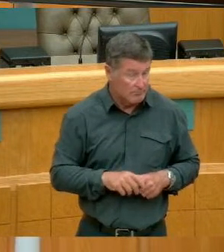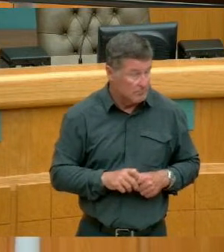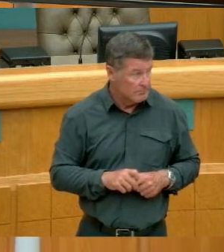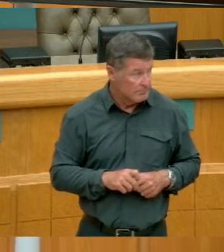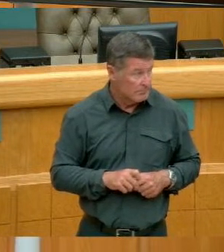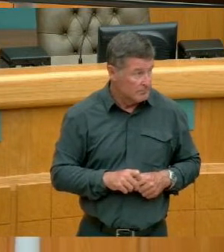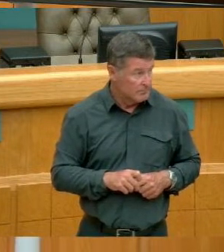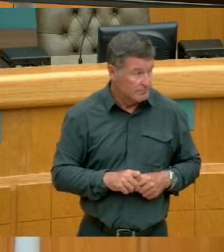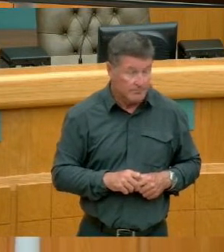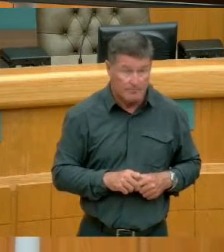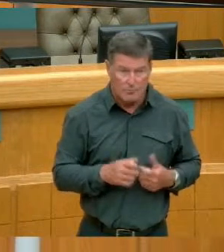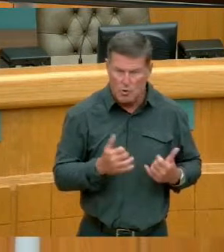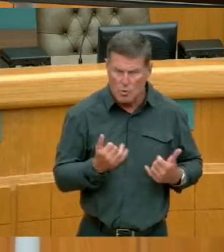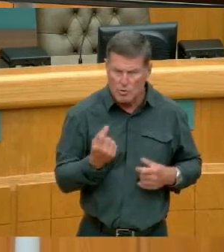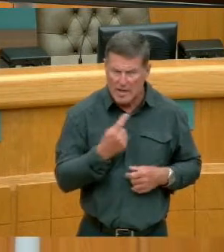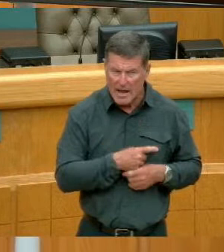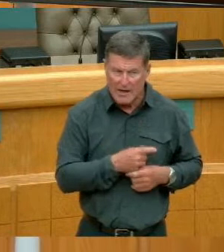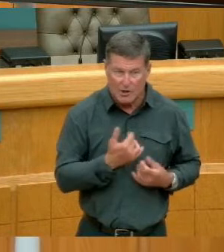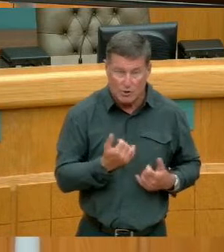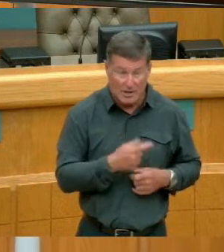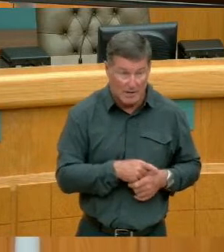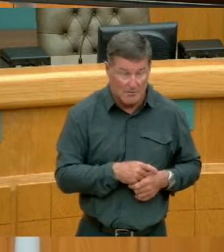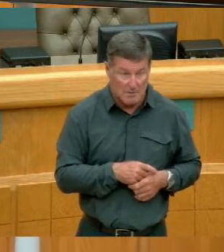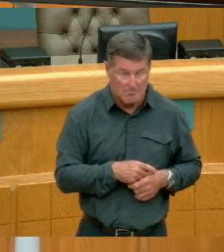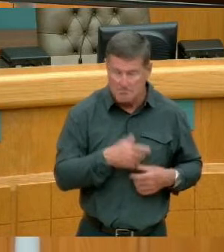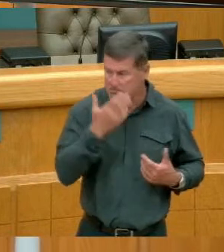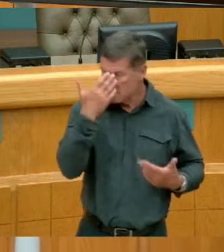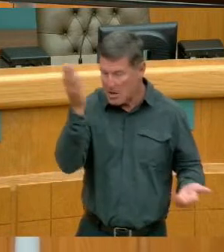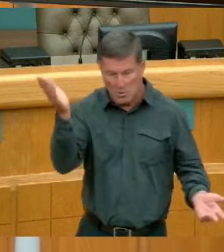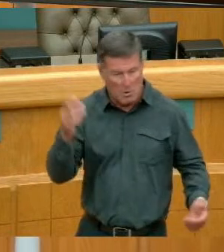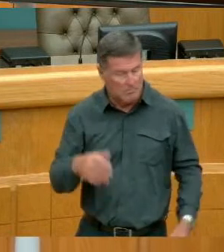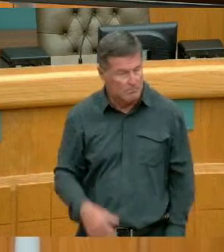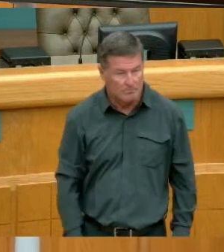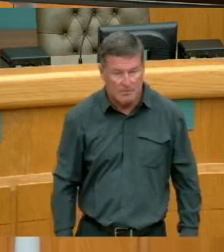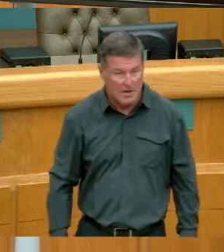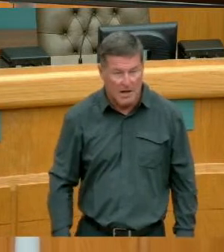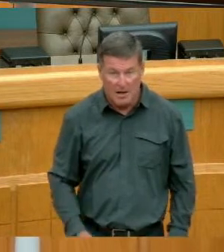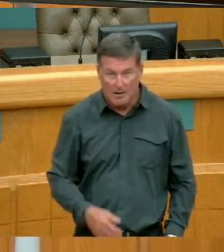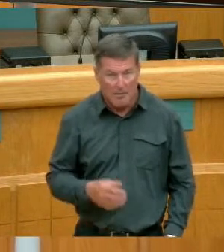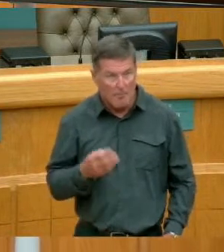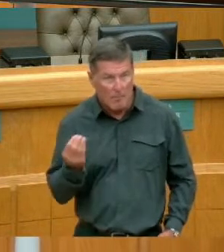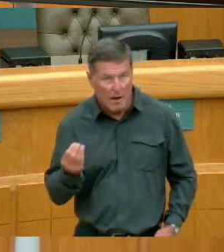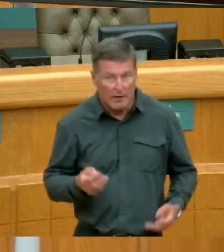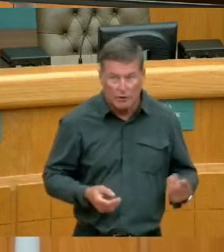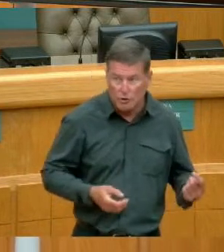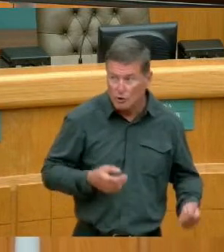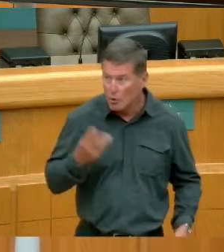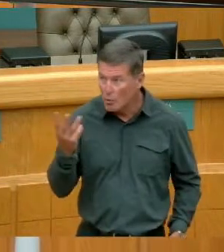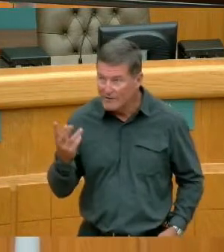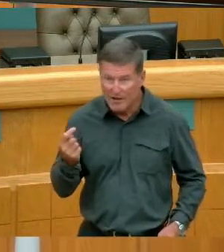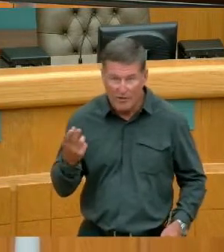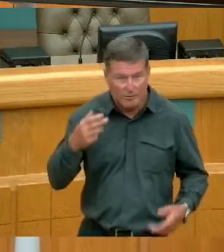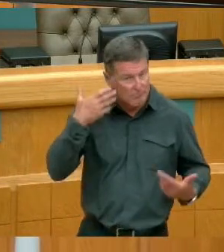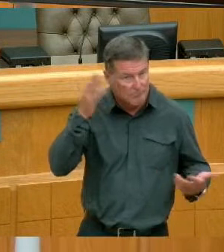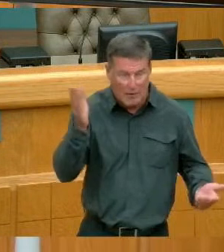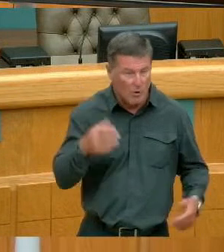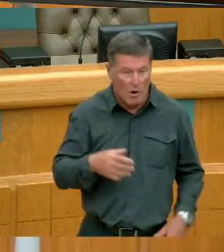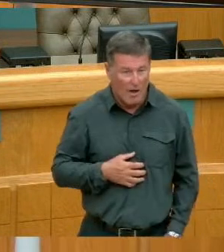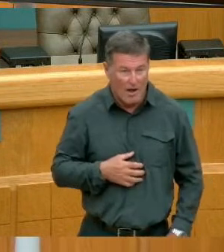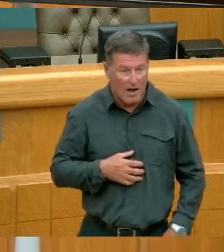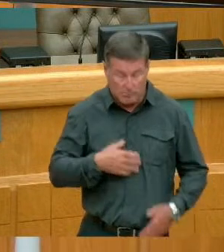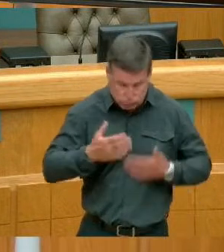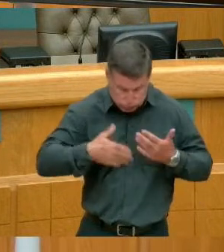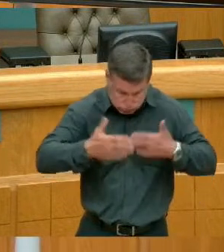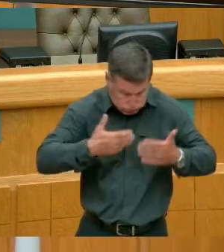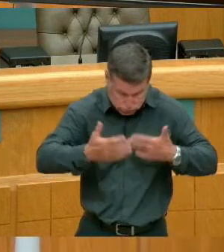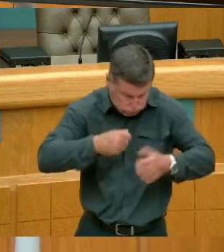as they say, today, what day is it today? Because honestly, I don't even know, because there's no like sun and light for me anymore, dark. I